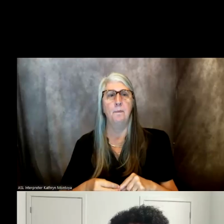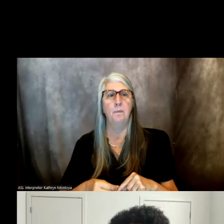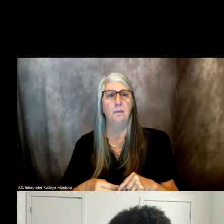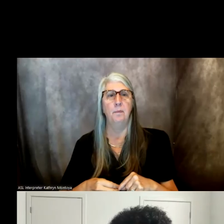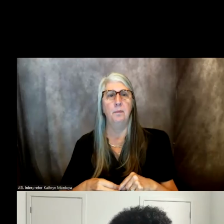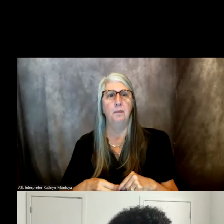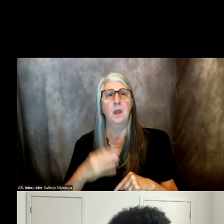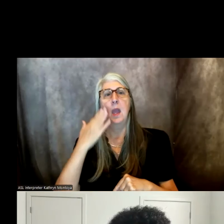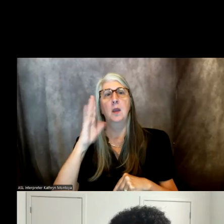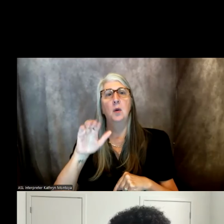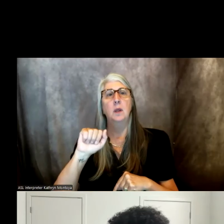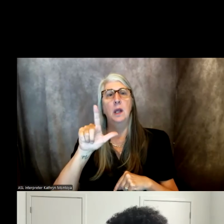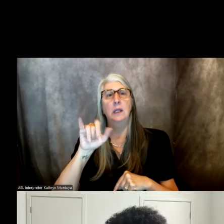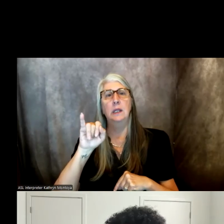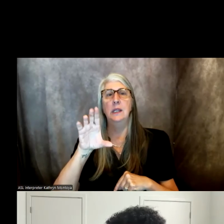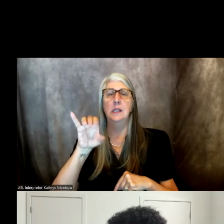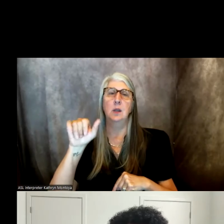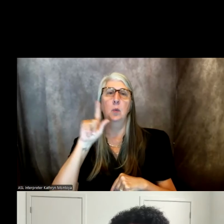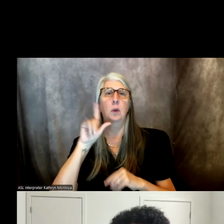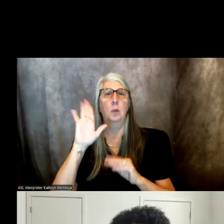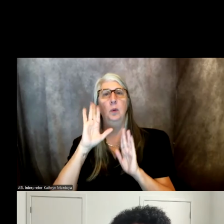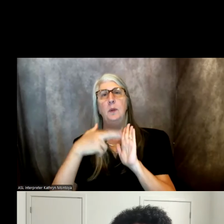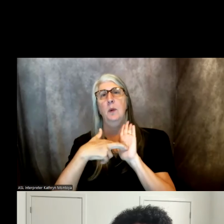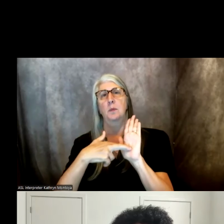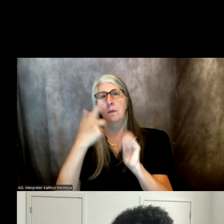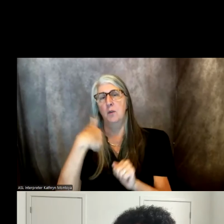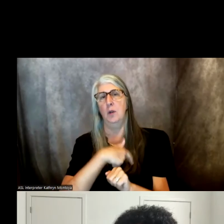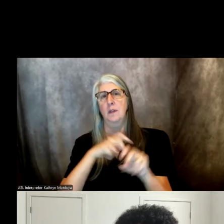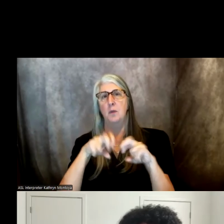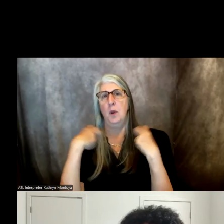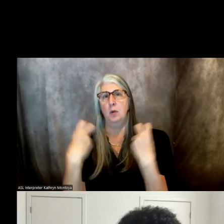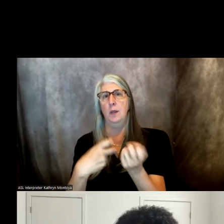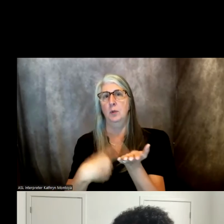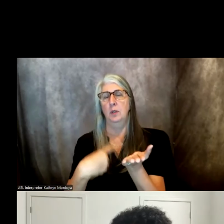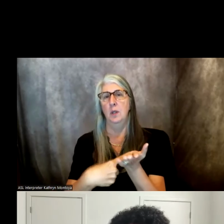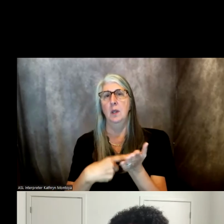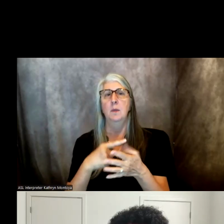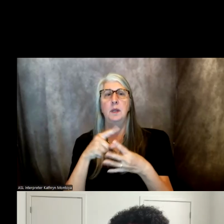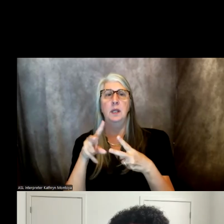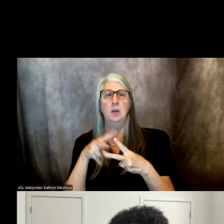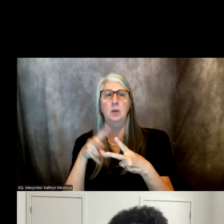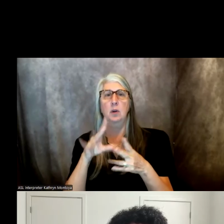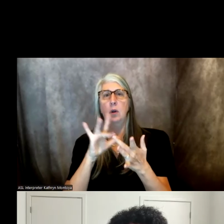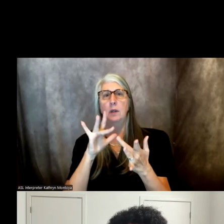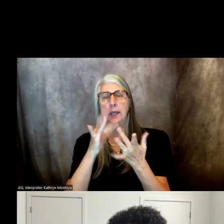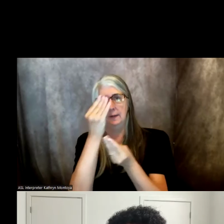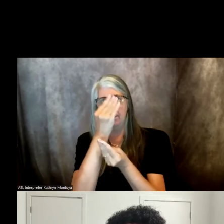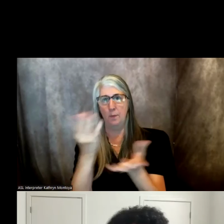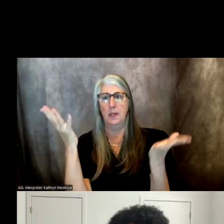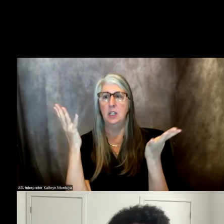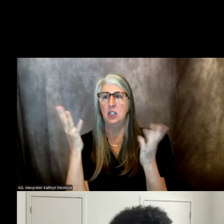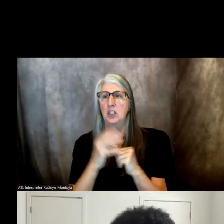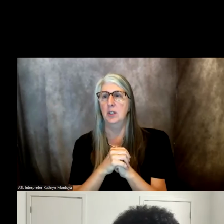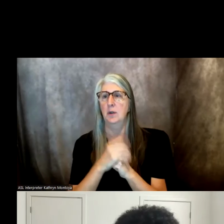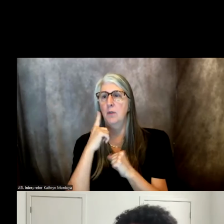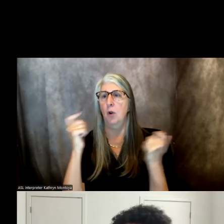And I know Alicia is going to be representing for us at the roundtable, but here is both of our contact information for